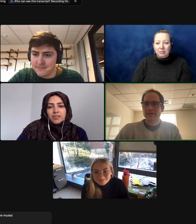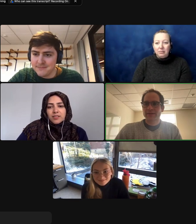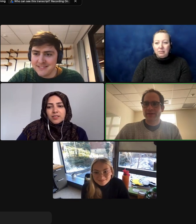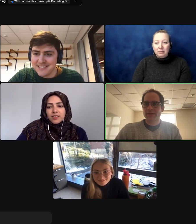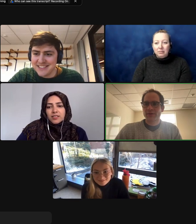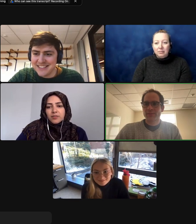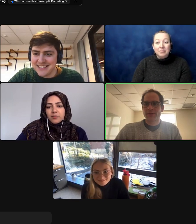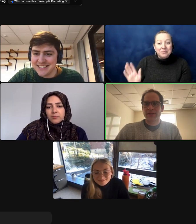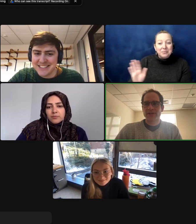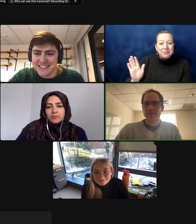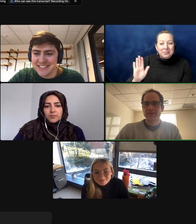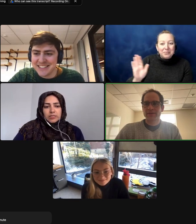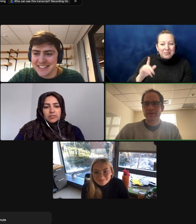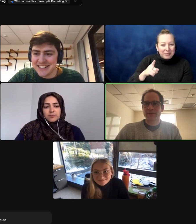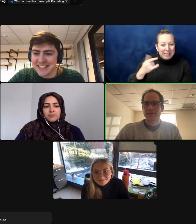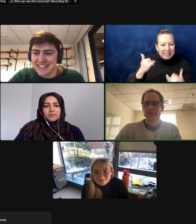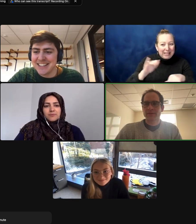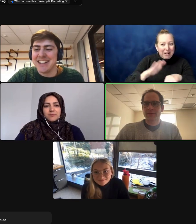Asieh, you're muted.